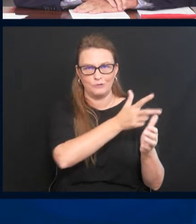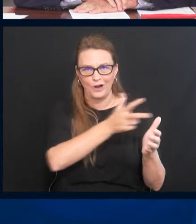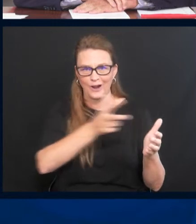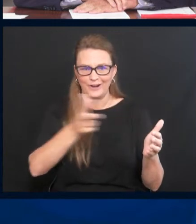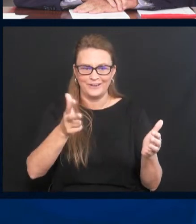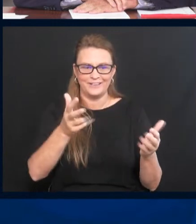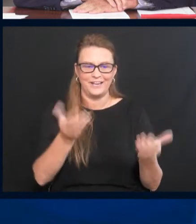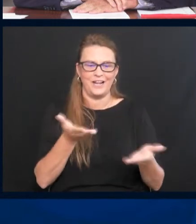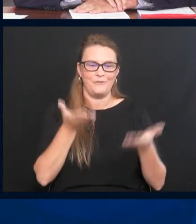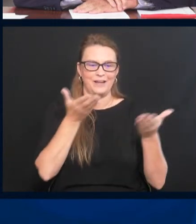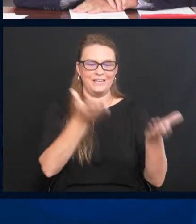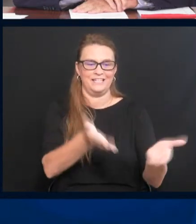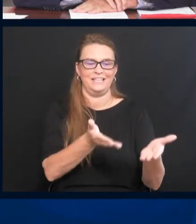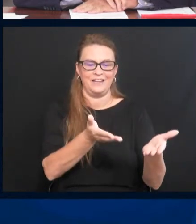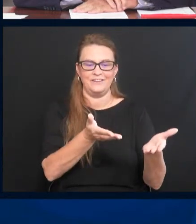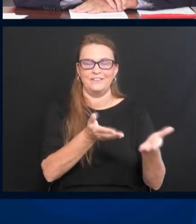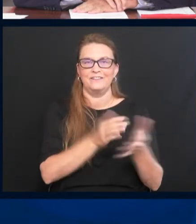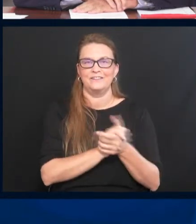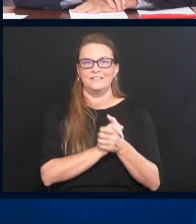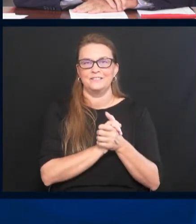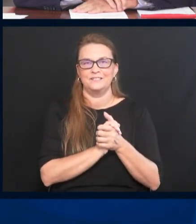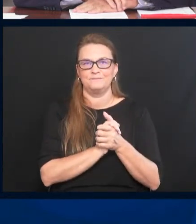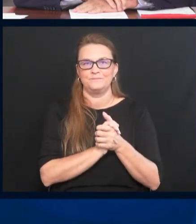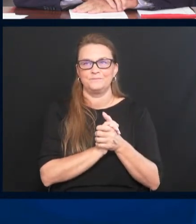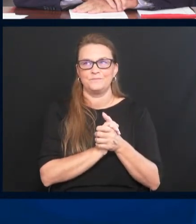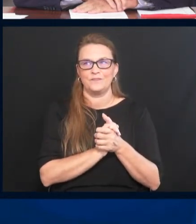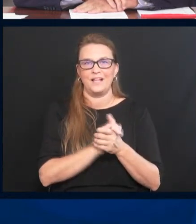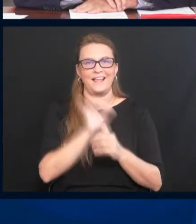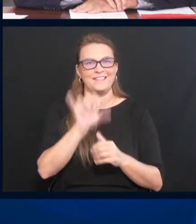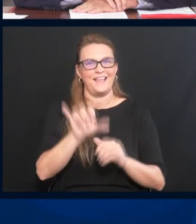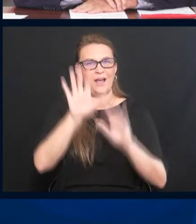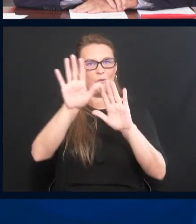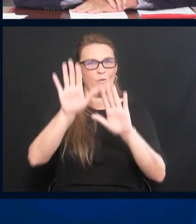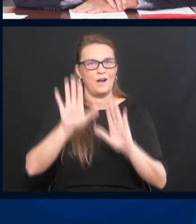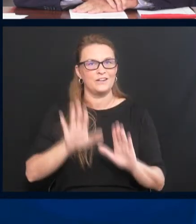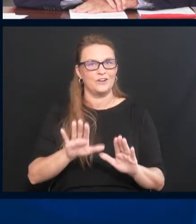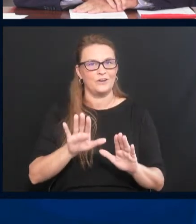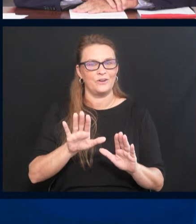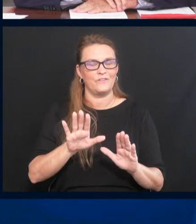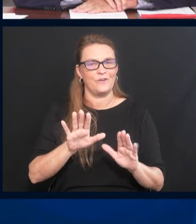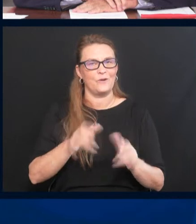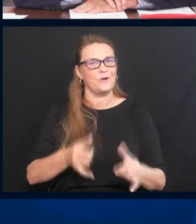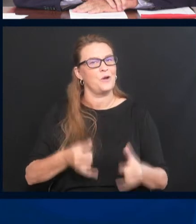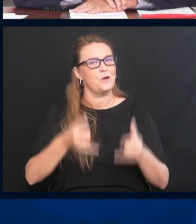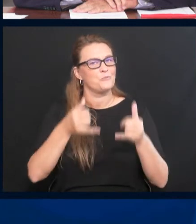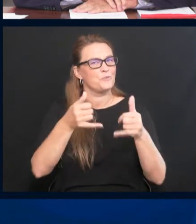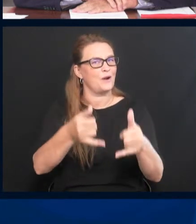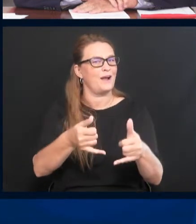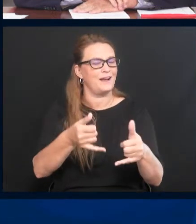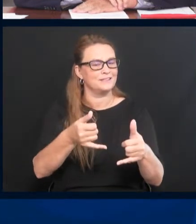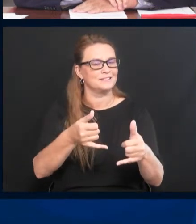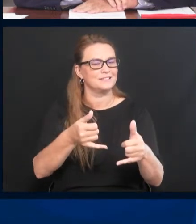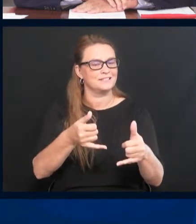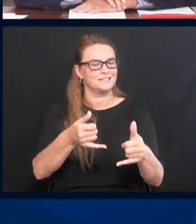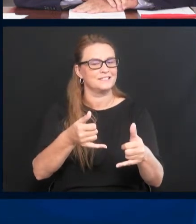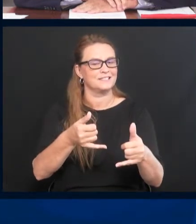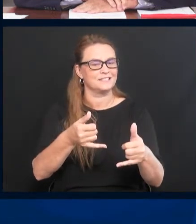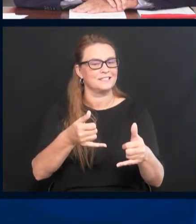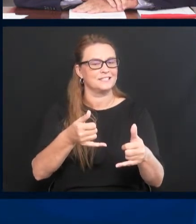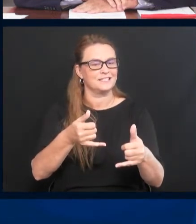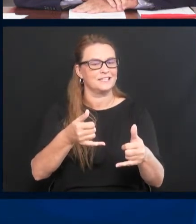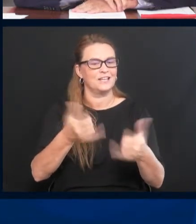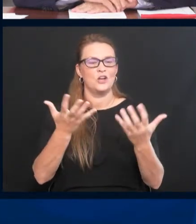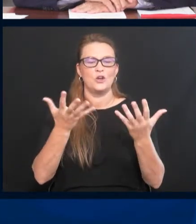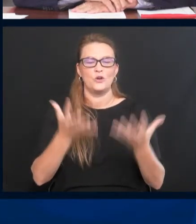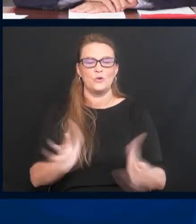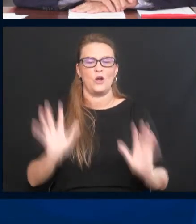And we were able to give this wonderful, wonderful prize to a gentleman that had gotten himself